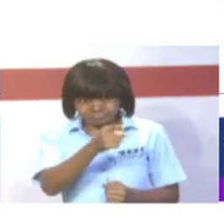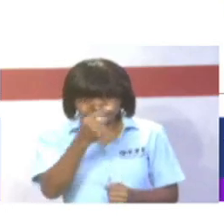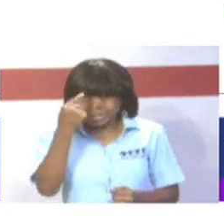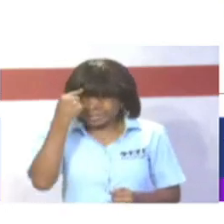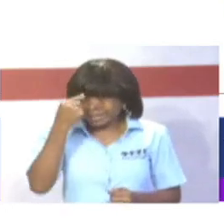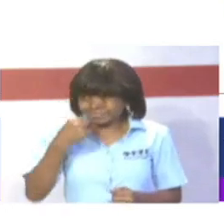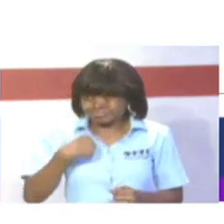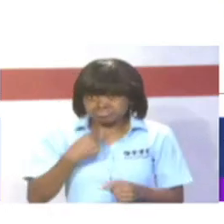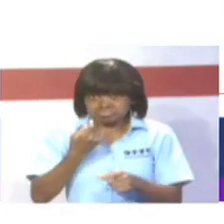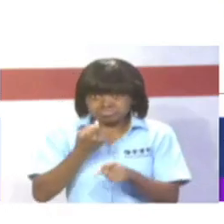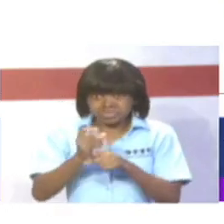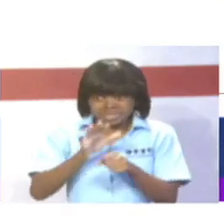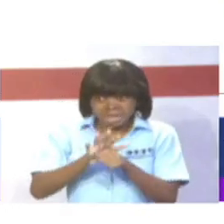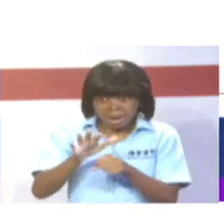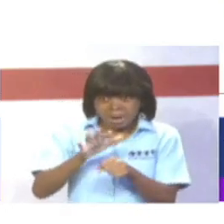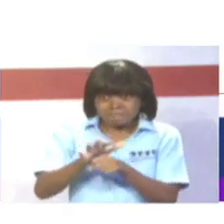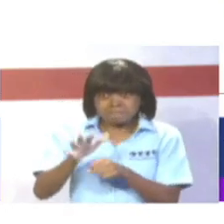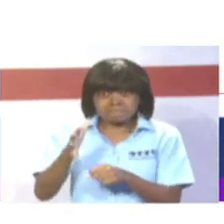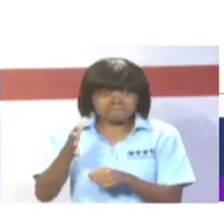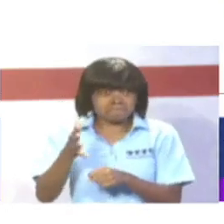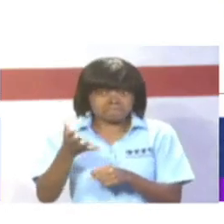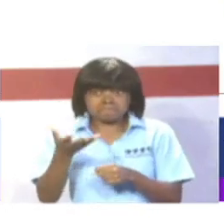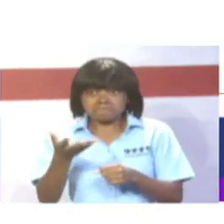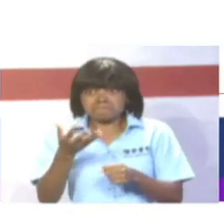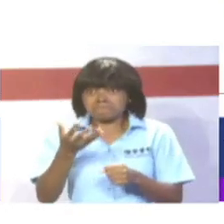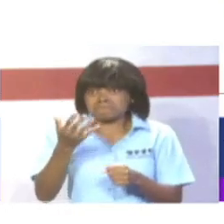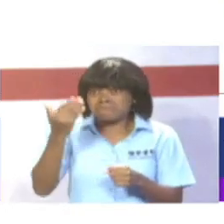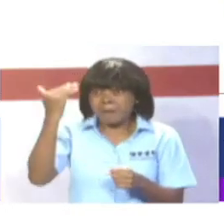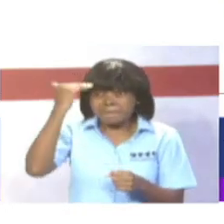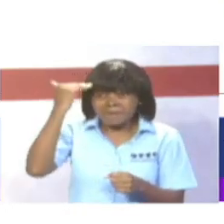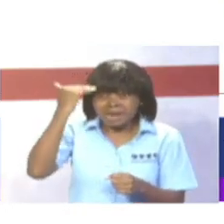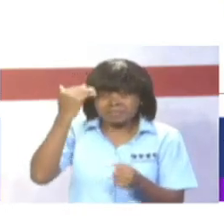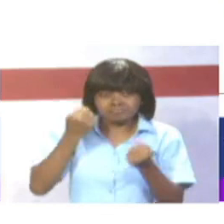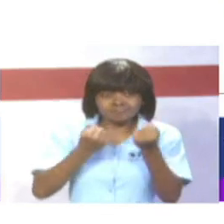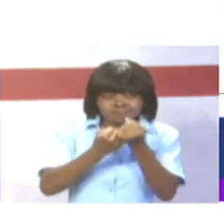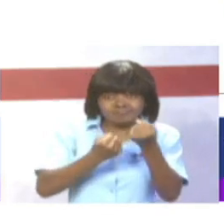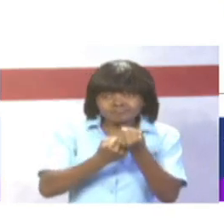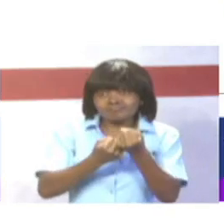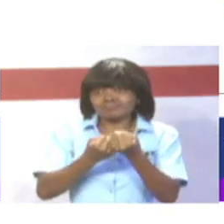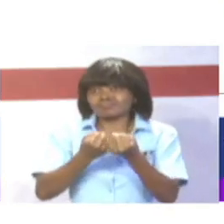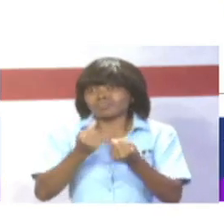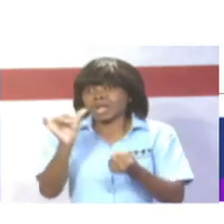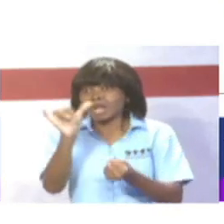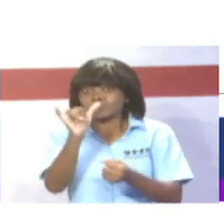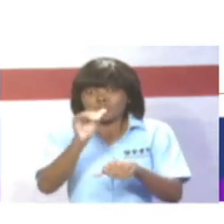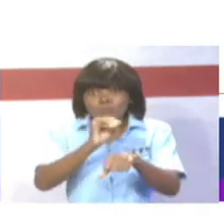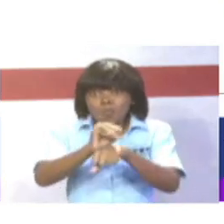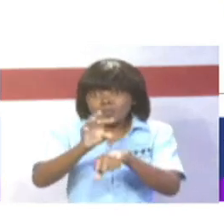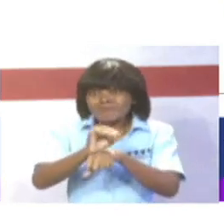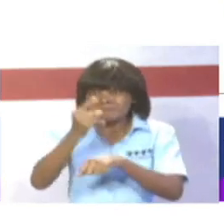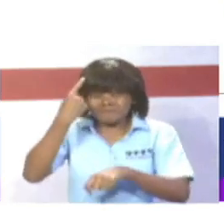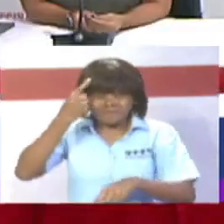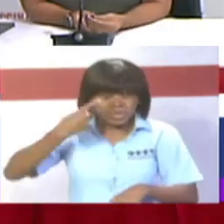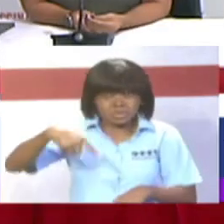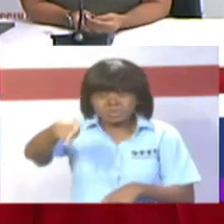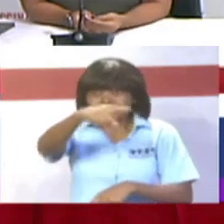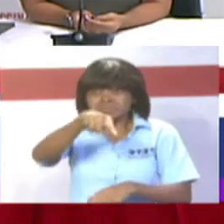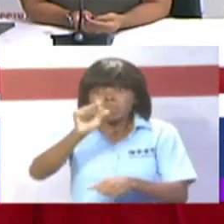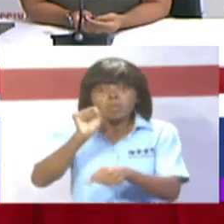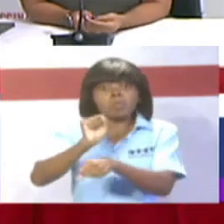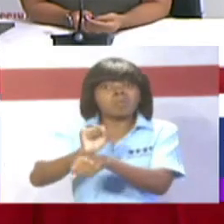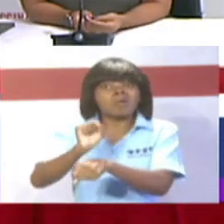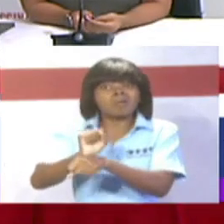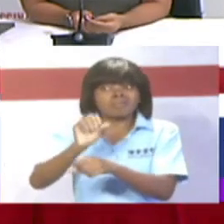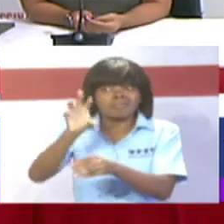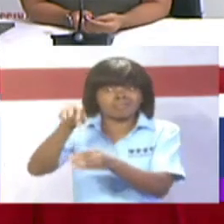and counseling for healthcare workers? What suggestions might you make for such, given the situation? Thank you.